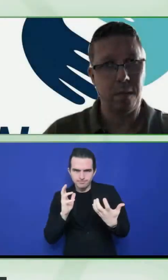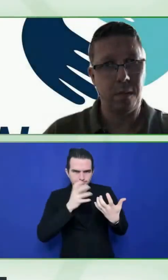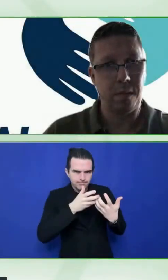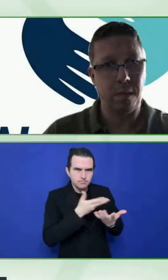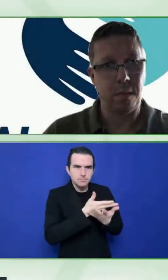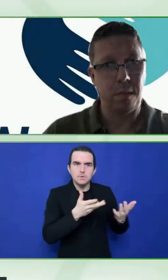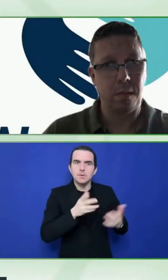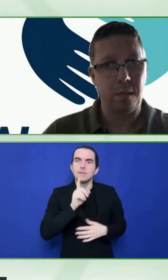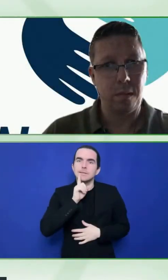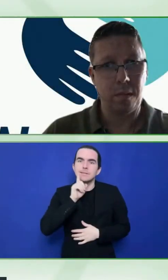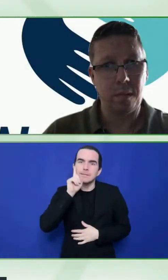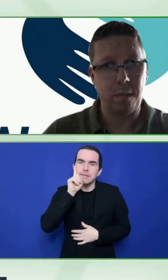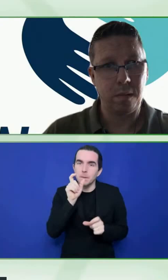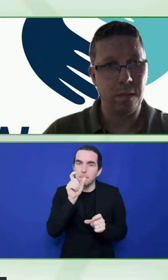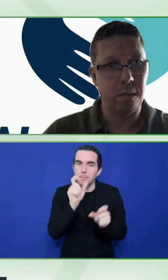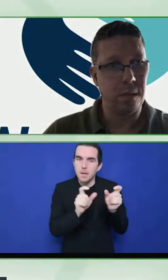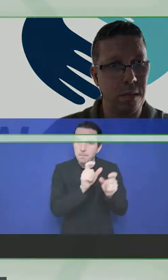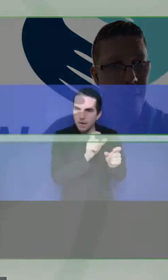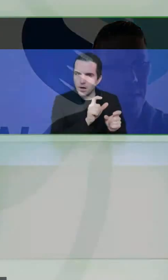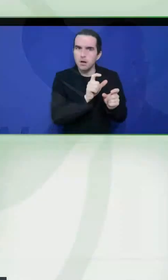Good morning, everyone.